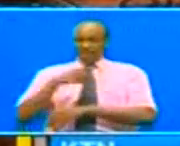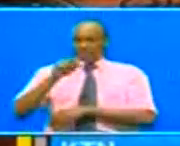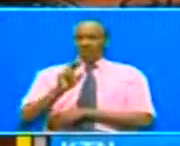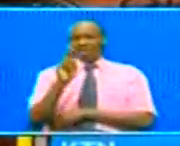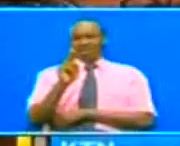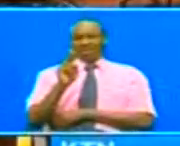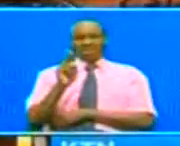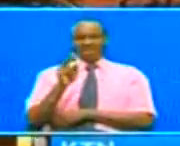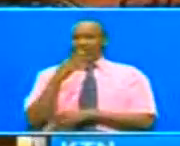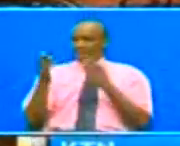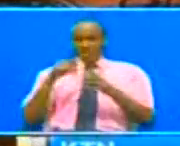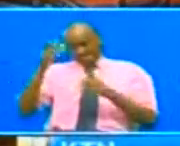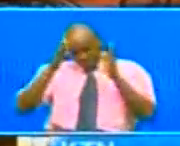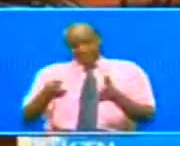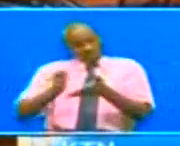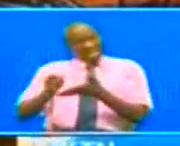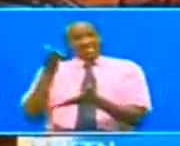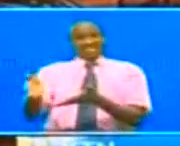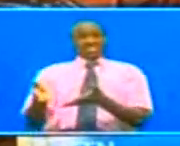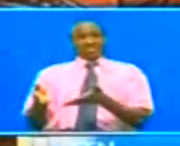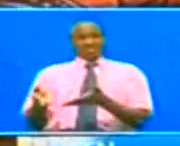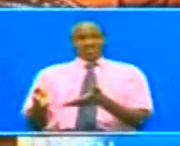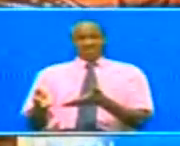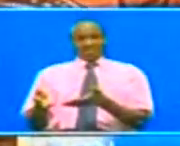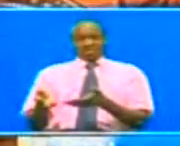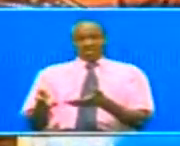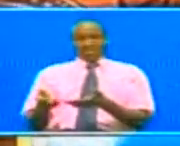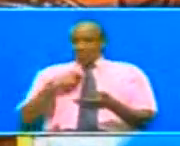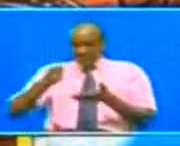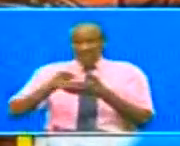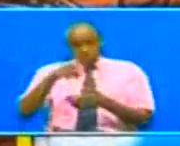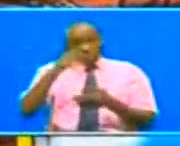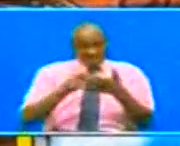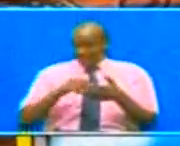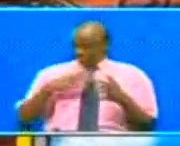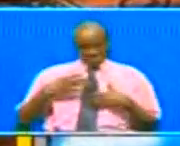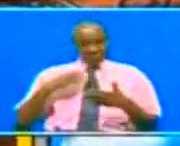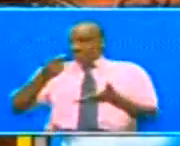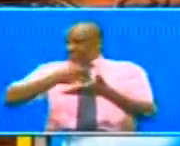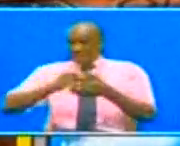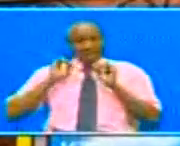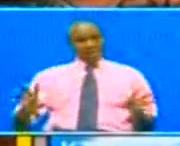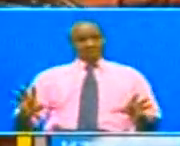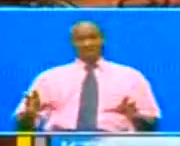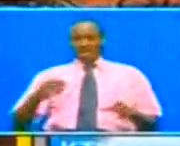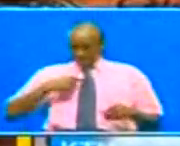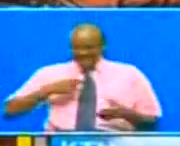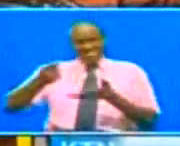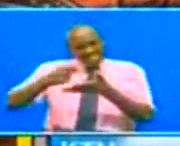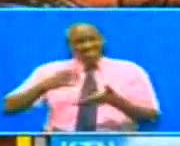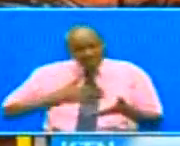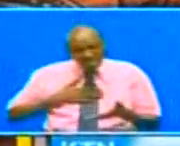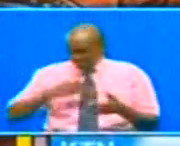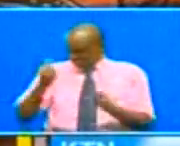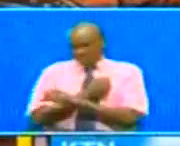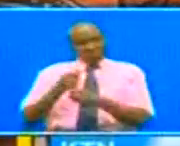Because this one can be somebody's writing, I know. Yes. But did you sign like that? That's no, how you sign? I did not sign, but this is not my sign. How can I